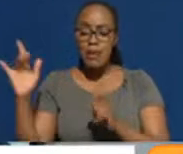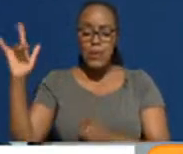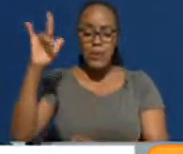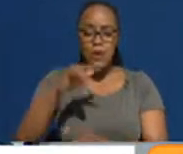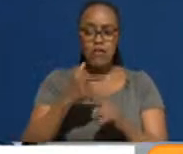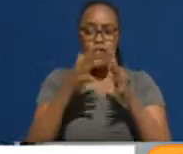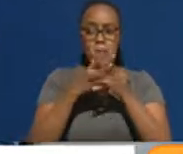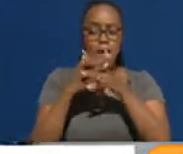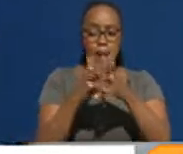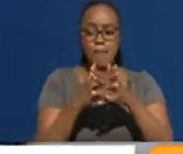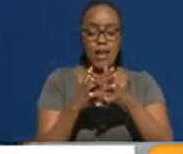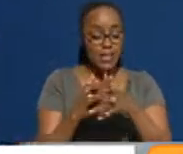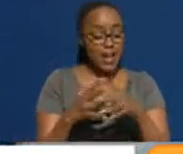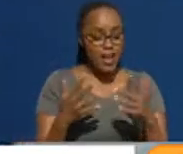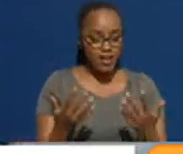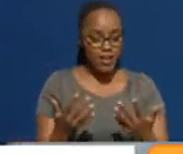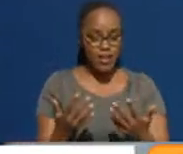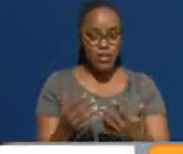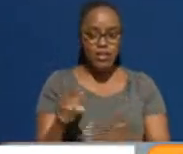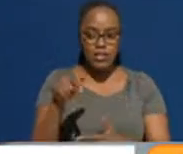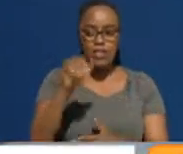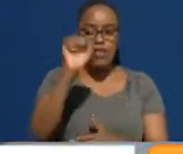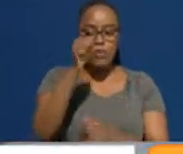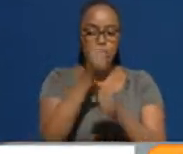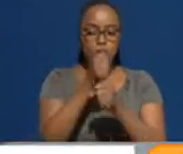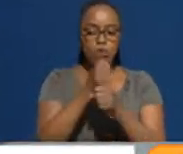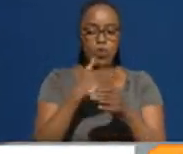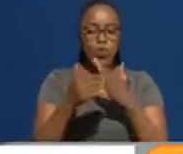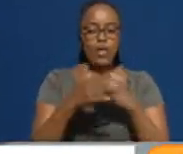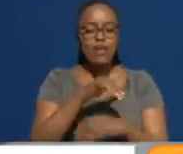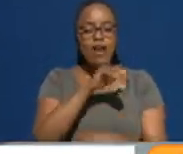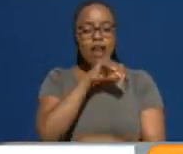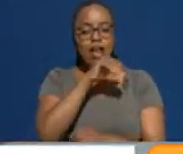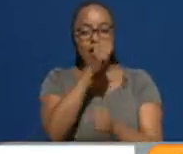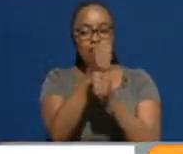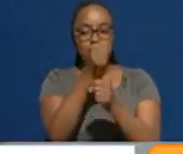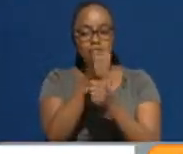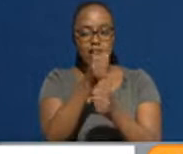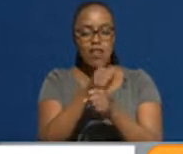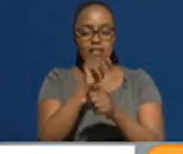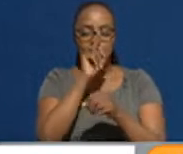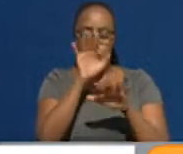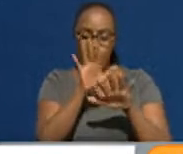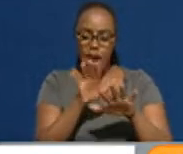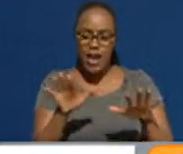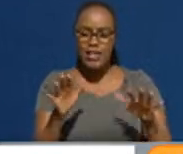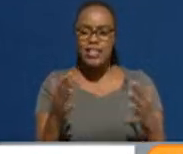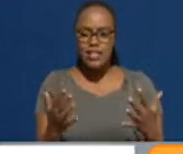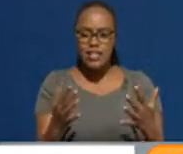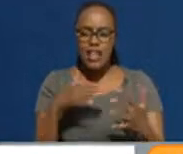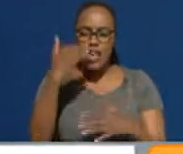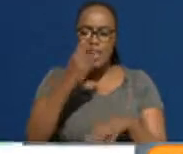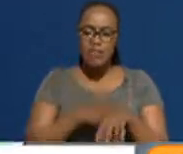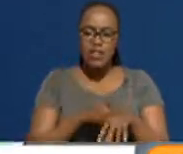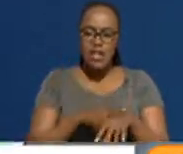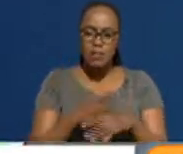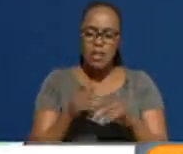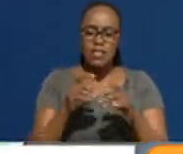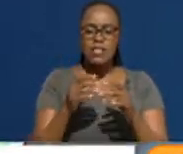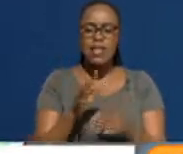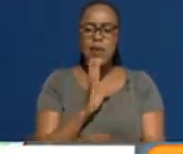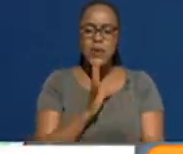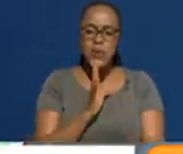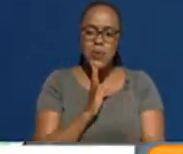U.S. He would do what Raila has done. Very calm. Every time he's issuing a press